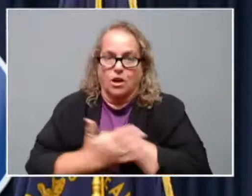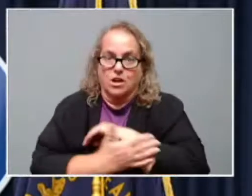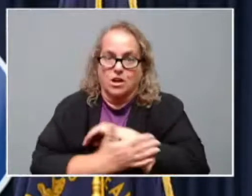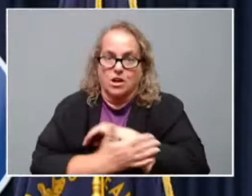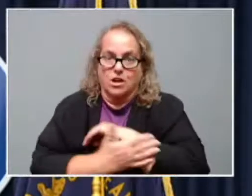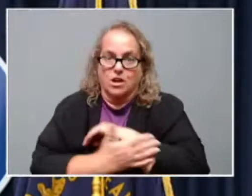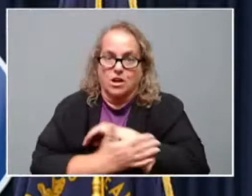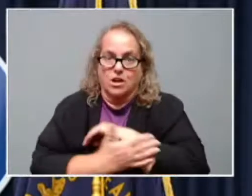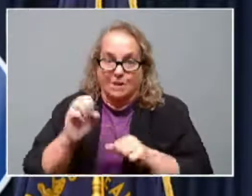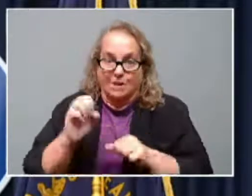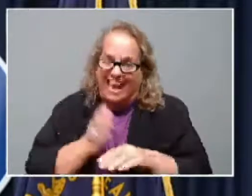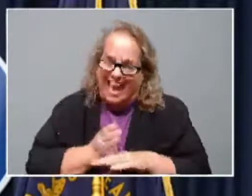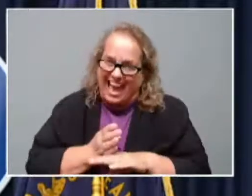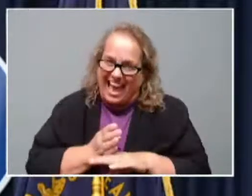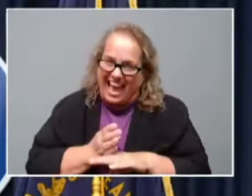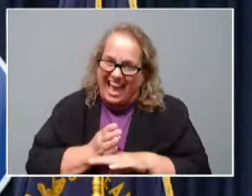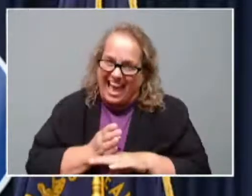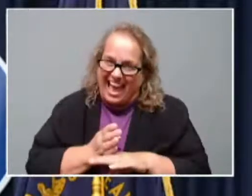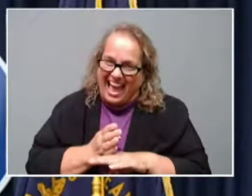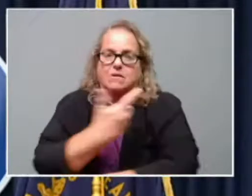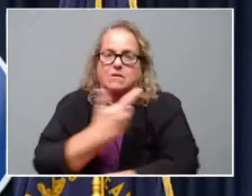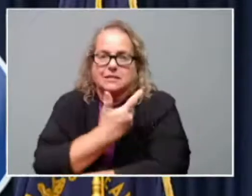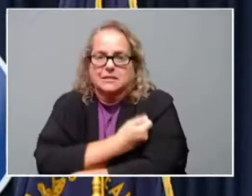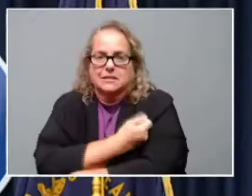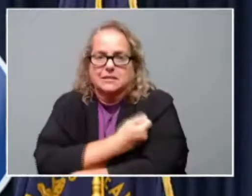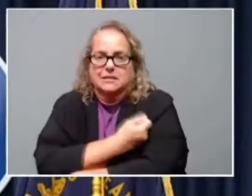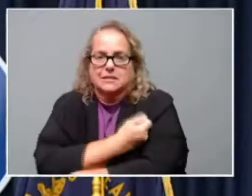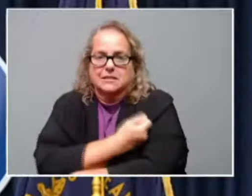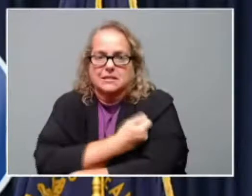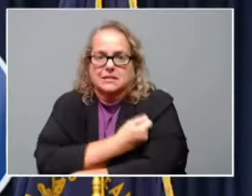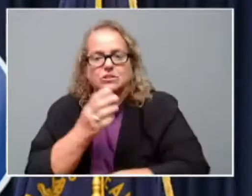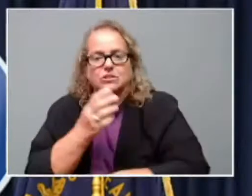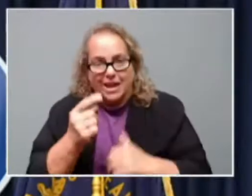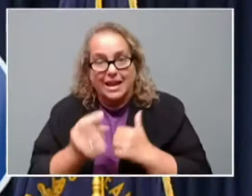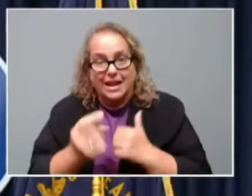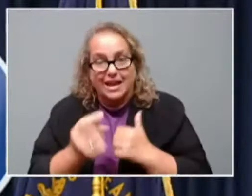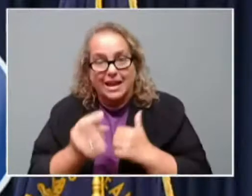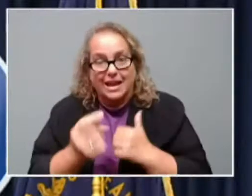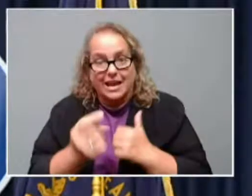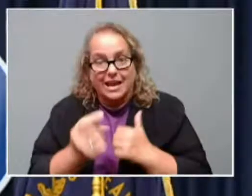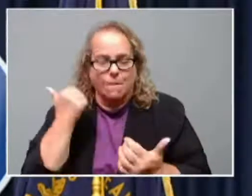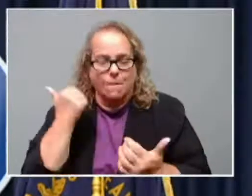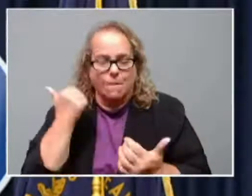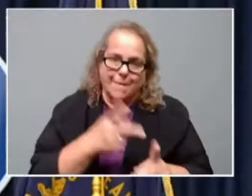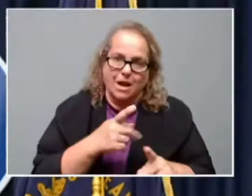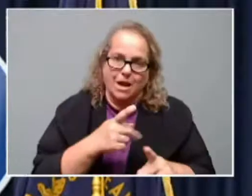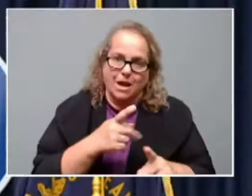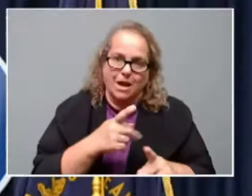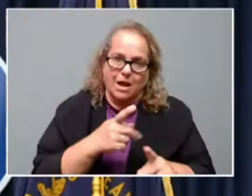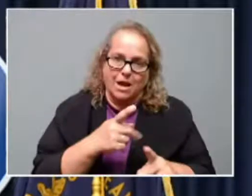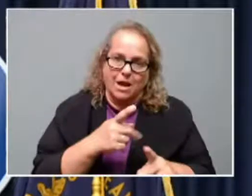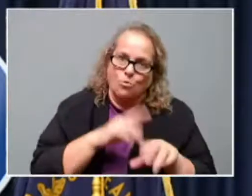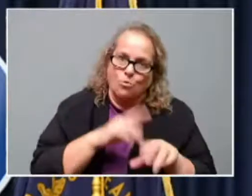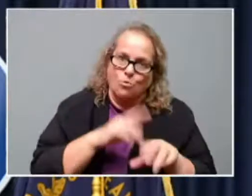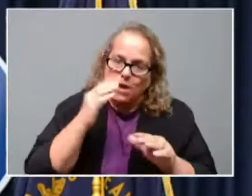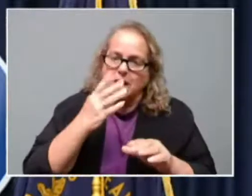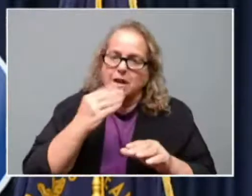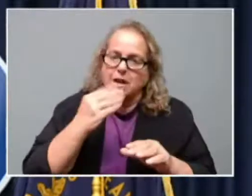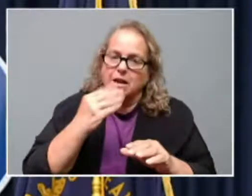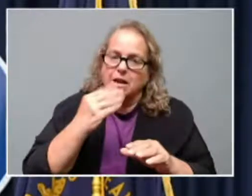after vaccinations. And this helps us get back there. It even protects, I think, or better protects those that have